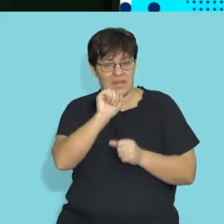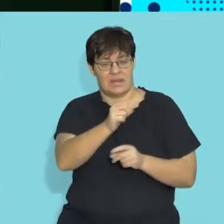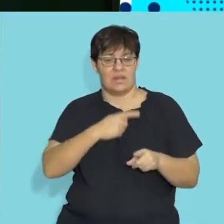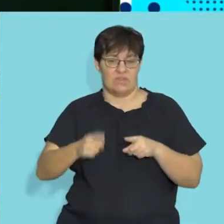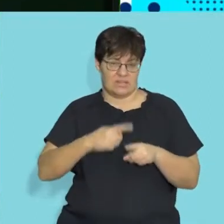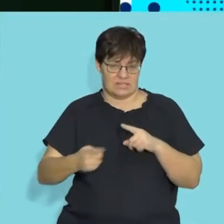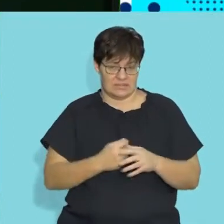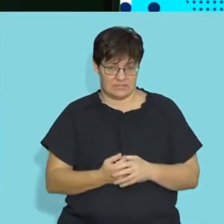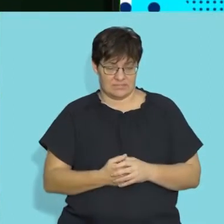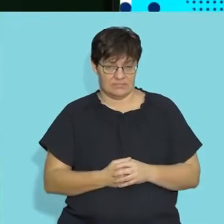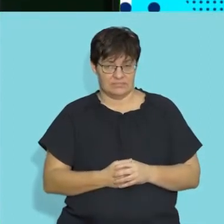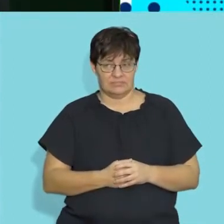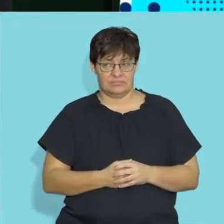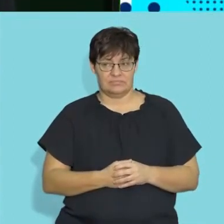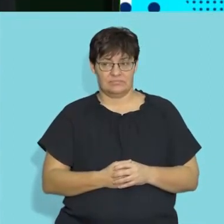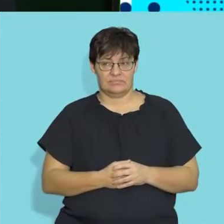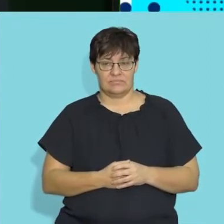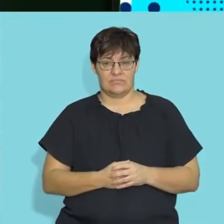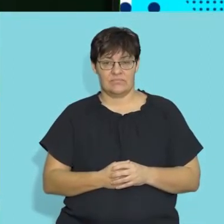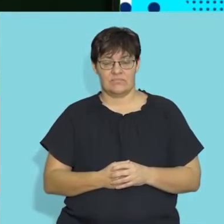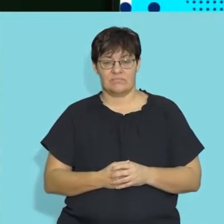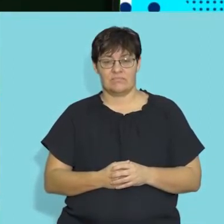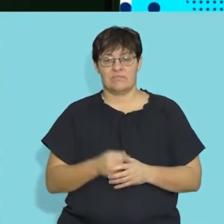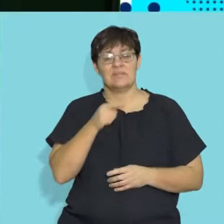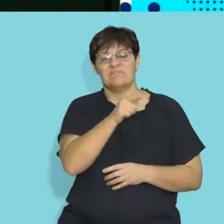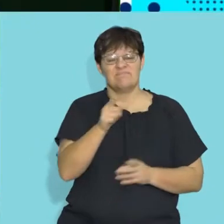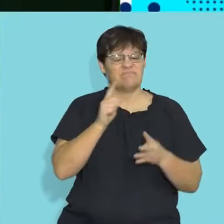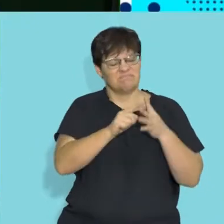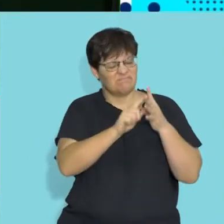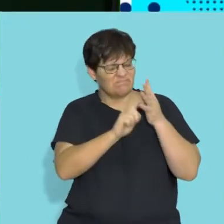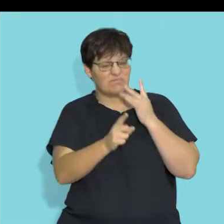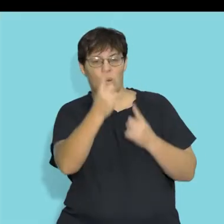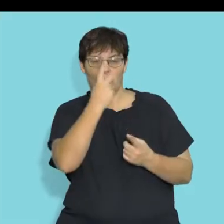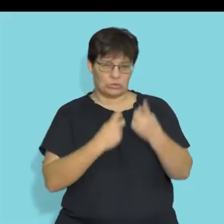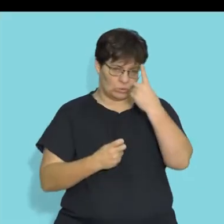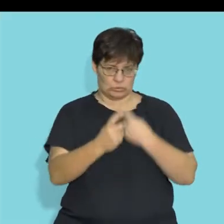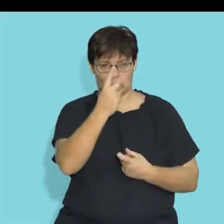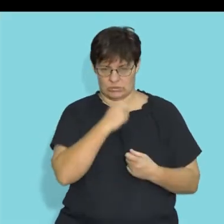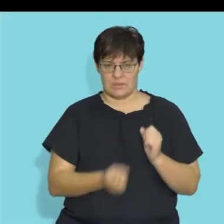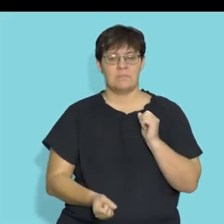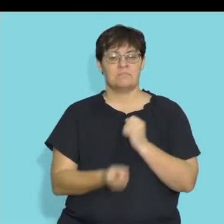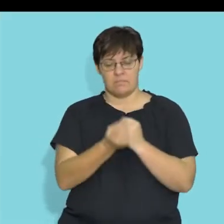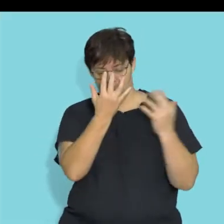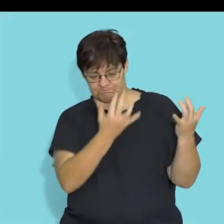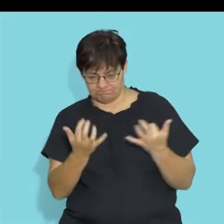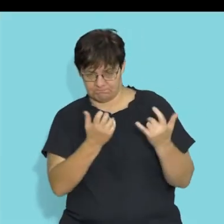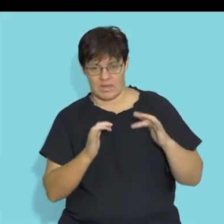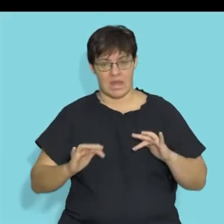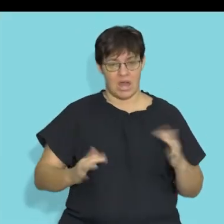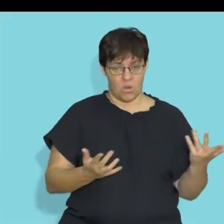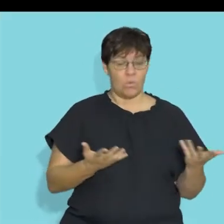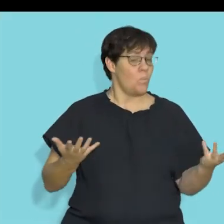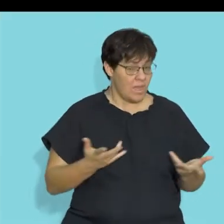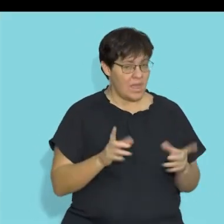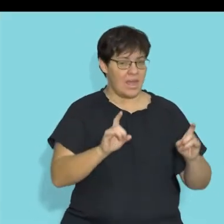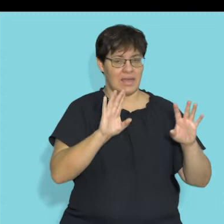increase in your rental. Okay, so these are types of questions that you will